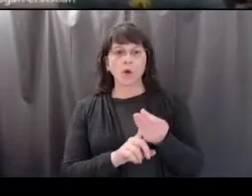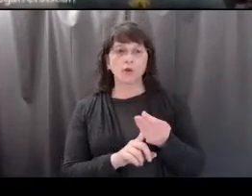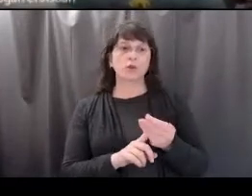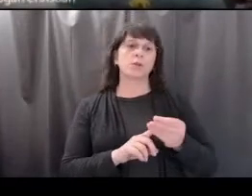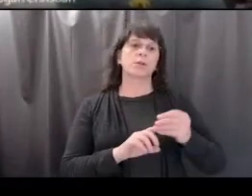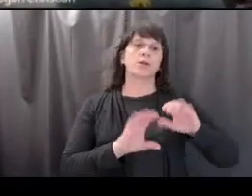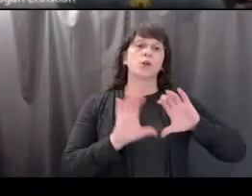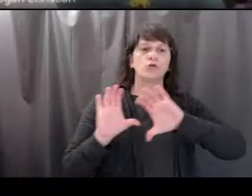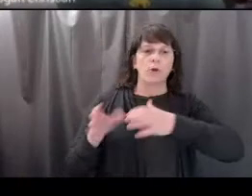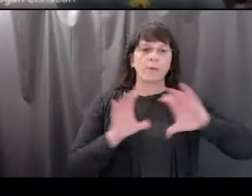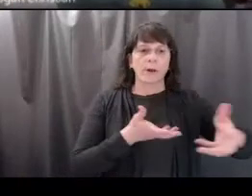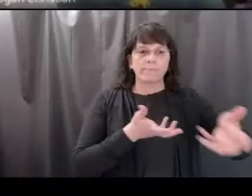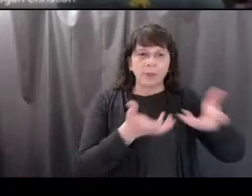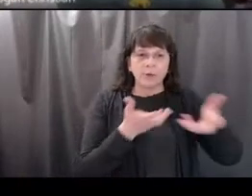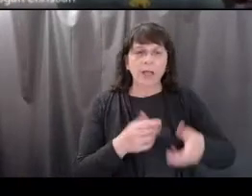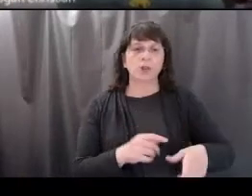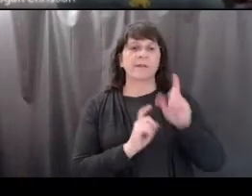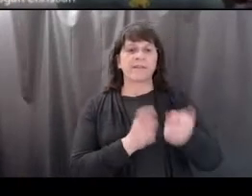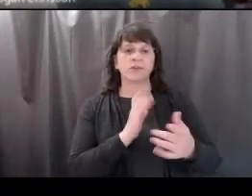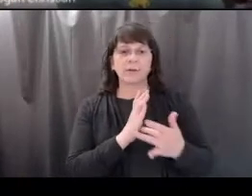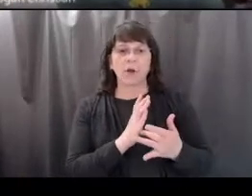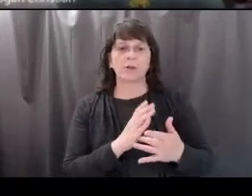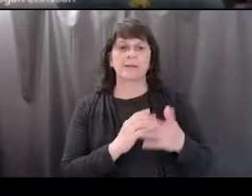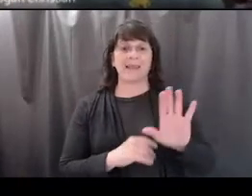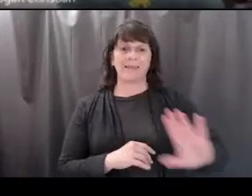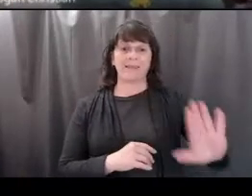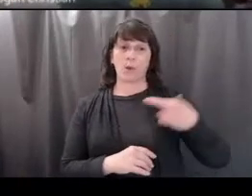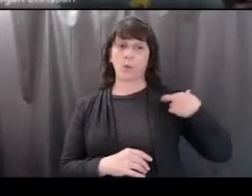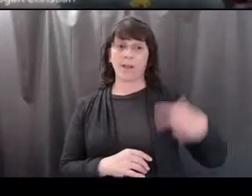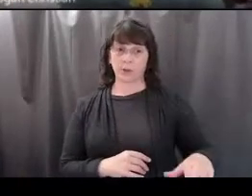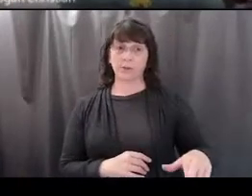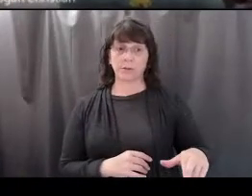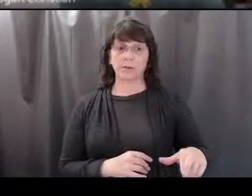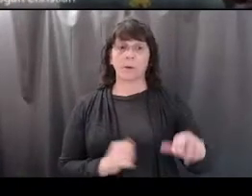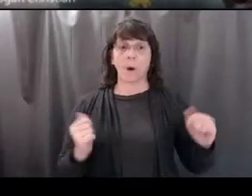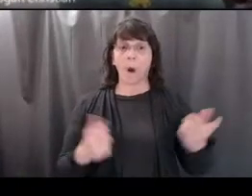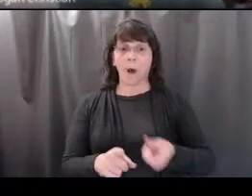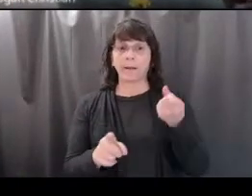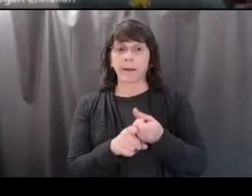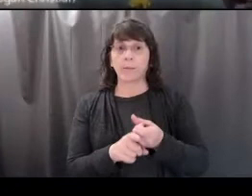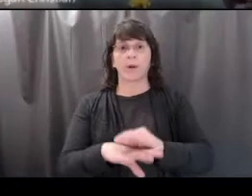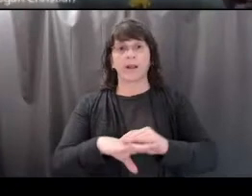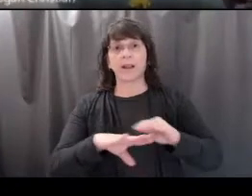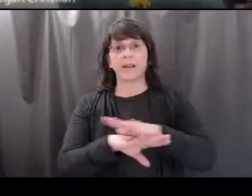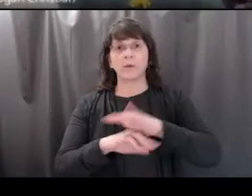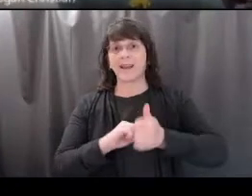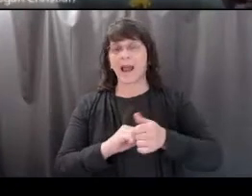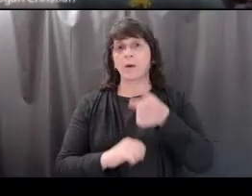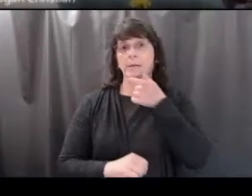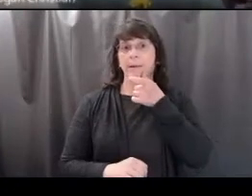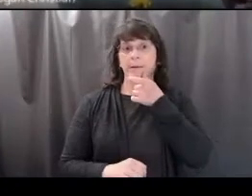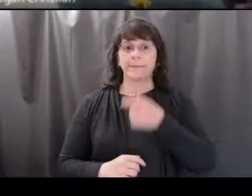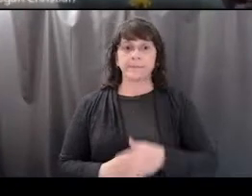intertribal interactions, fishing technologies, and the very religions of the Pacific Northwest tribes were all impacted and influenced by